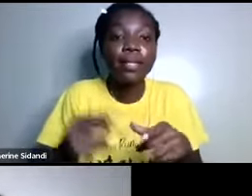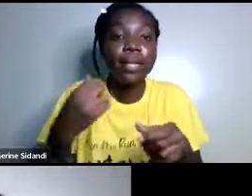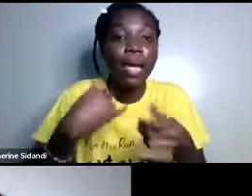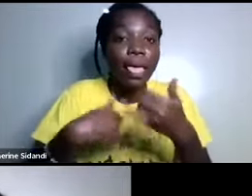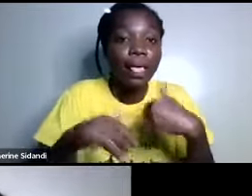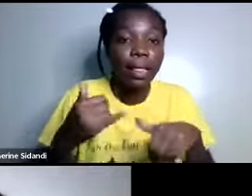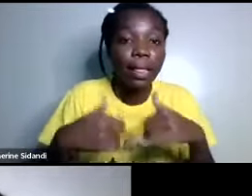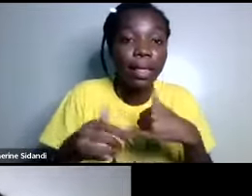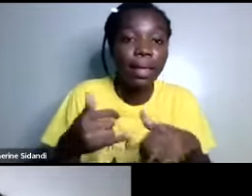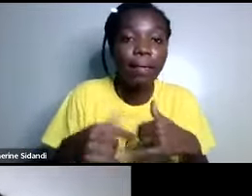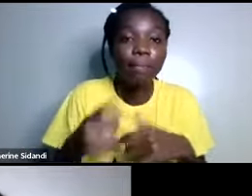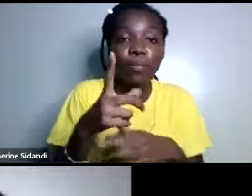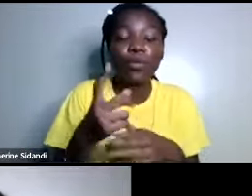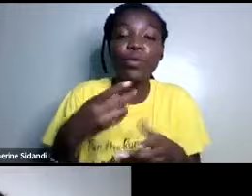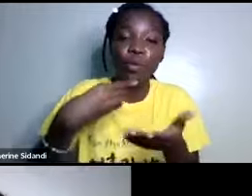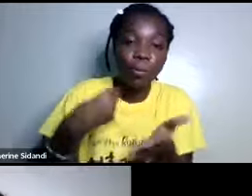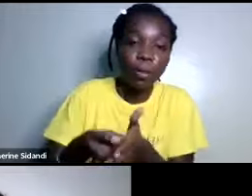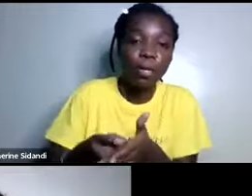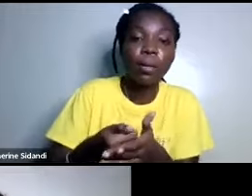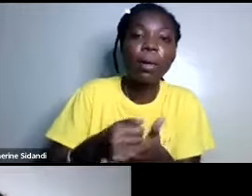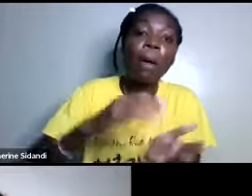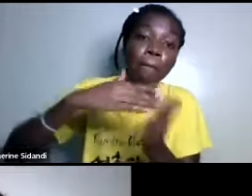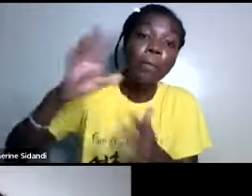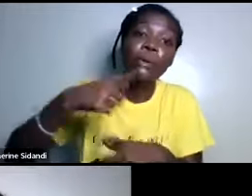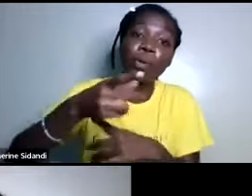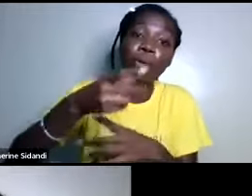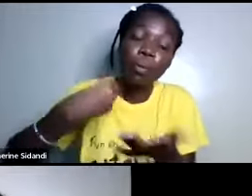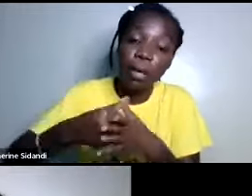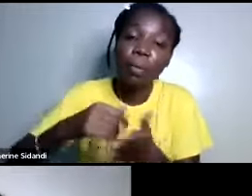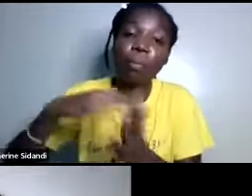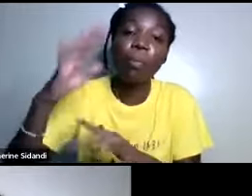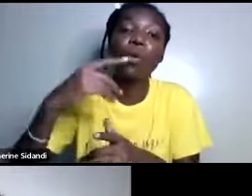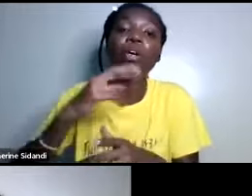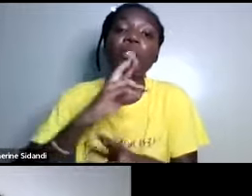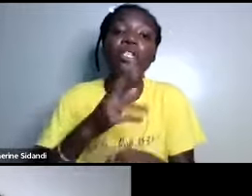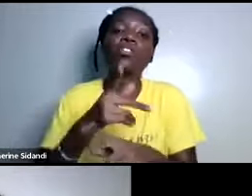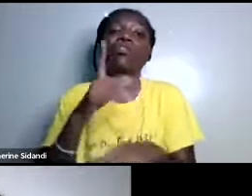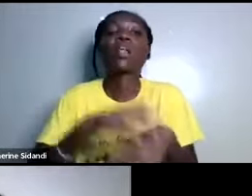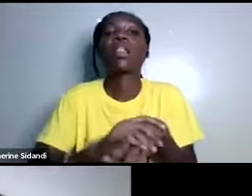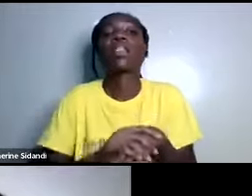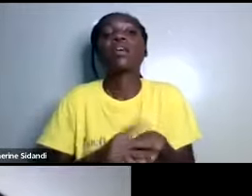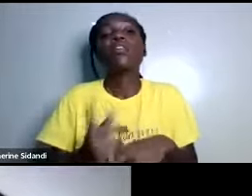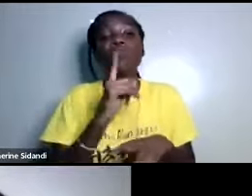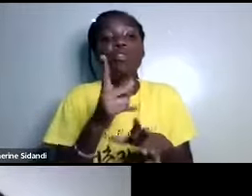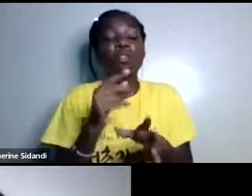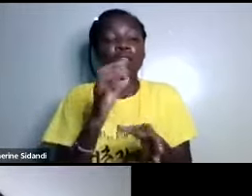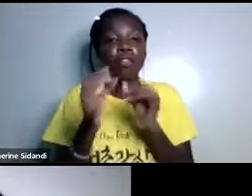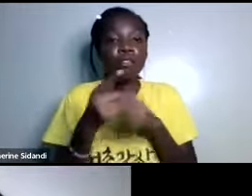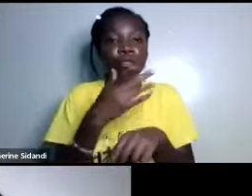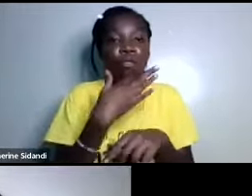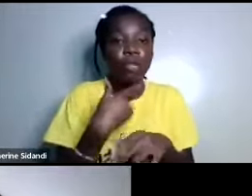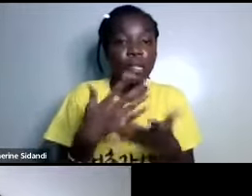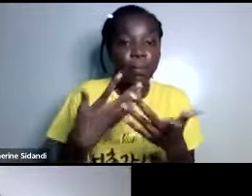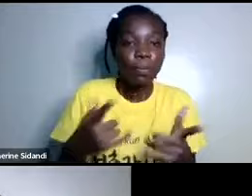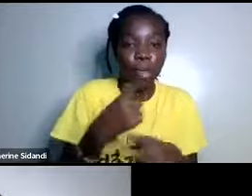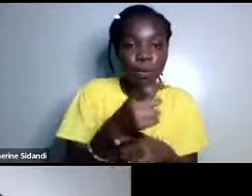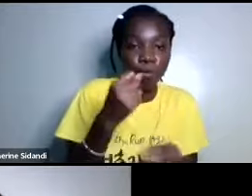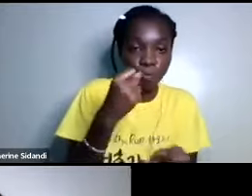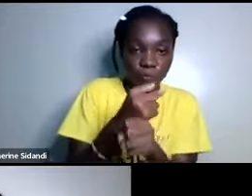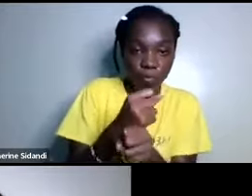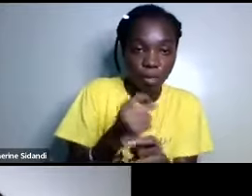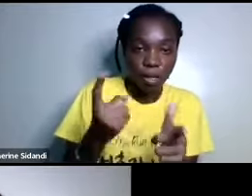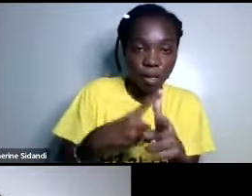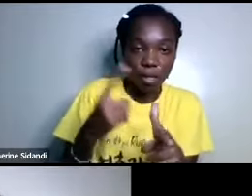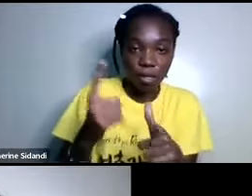get. Organic is a long-term goal. You could set up SEO, all that kind of stuff. You can write blogs, all that stuff, but it won't get